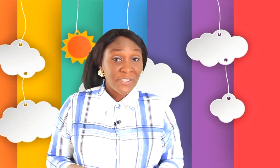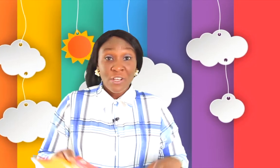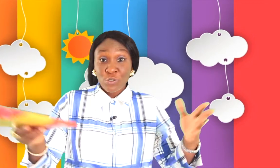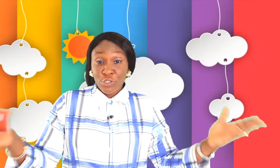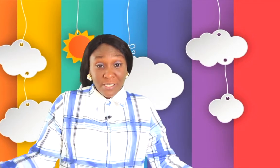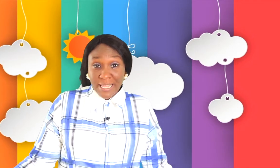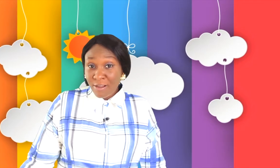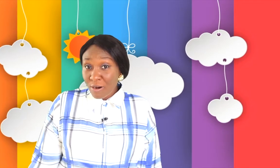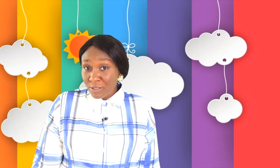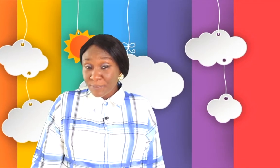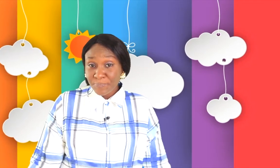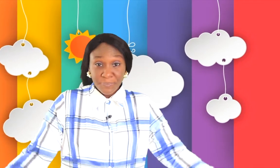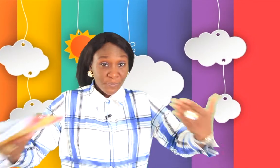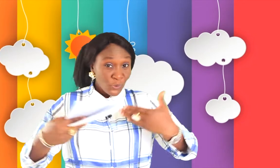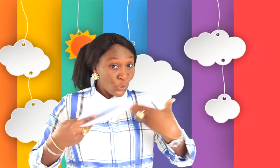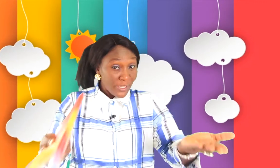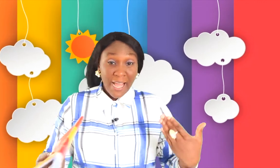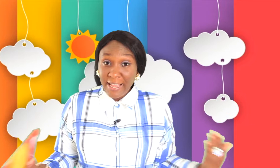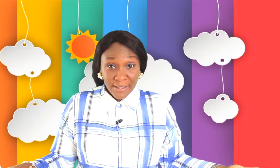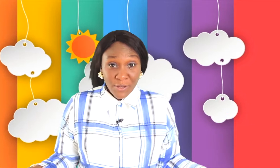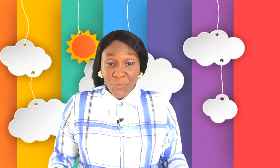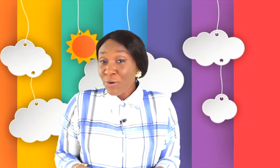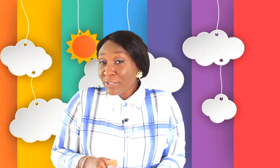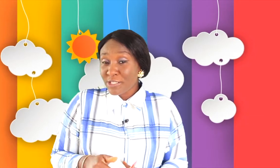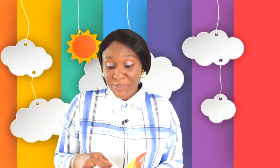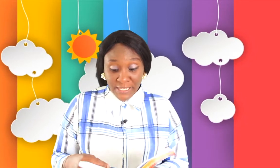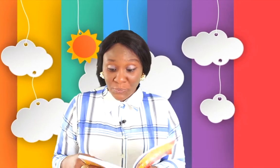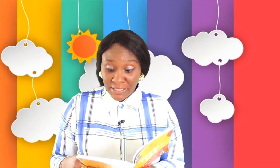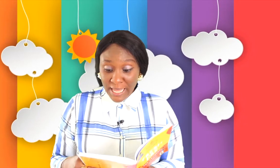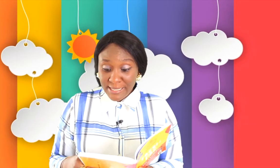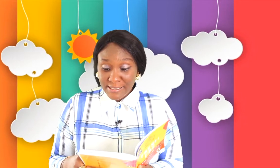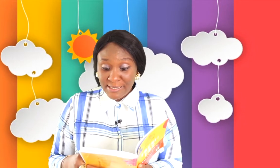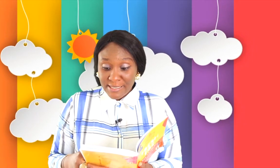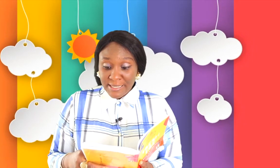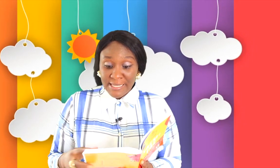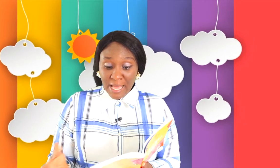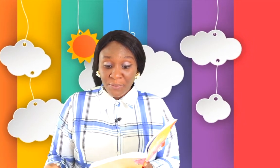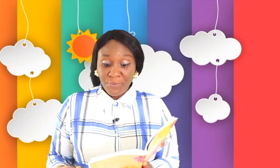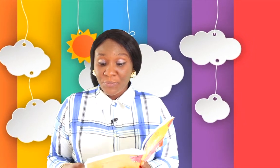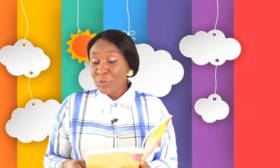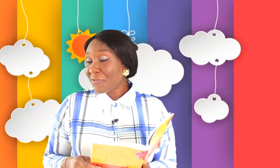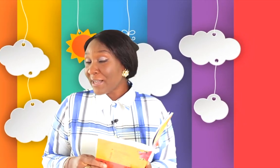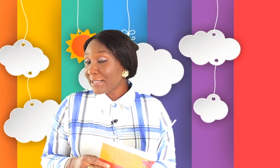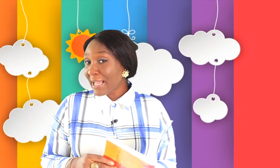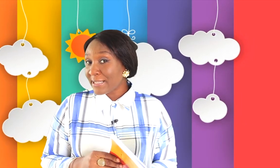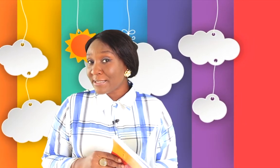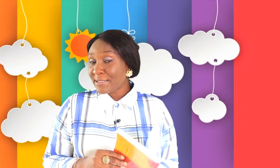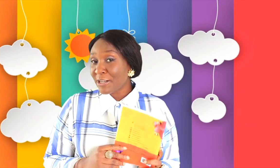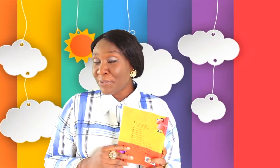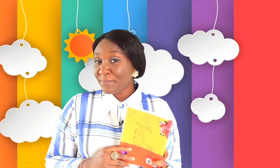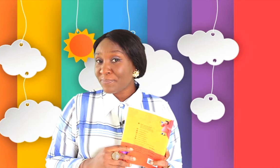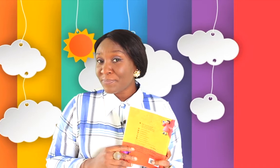of our lives. So just like God, you and I, we all need to begin with light. Now, where do we find the